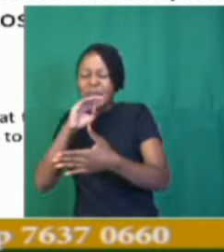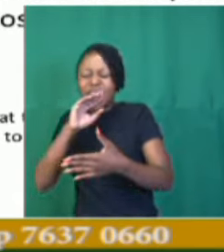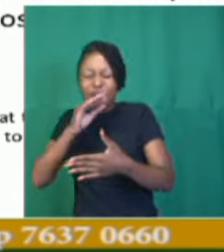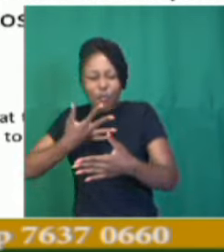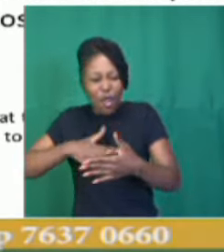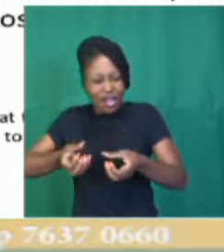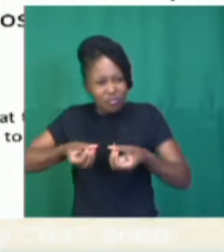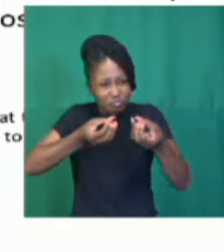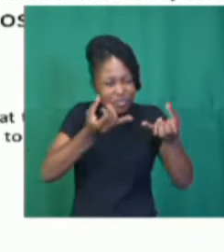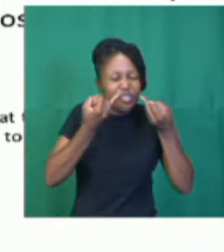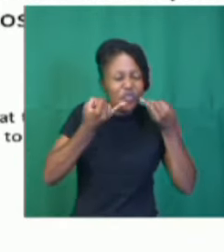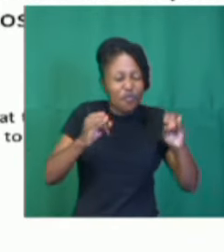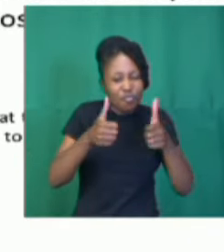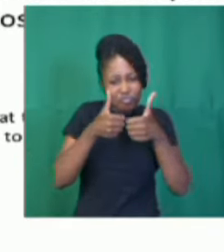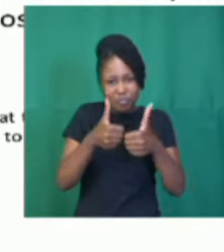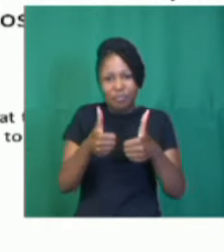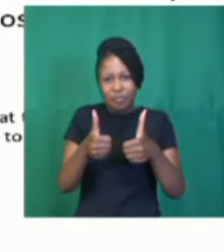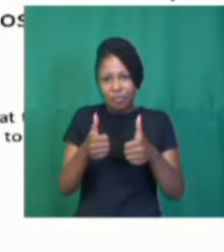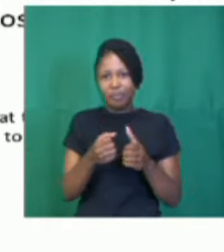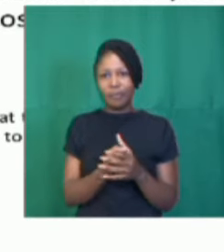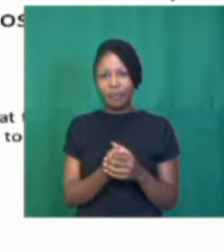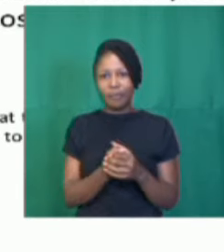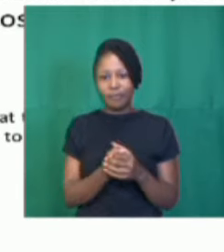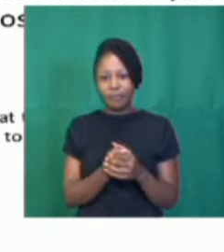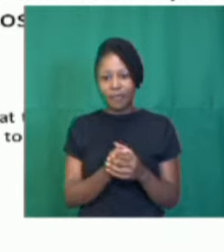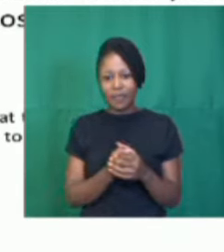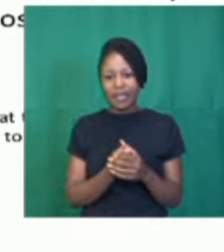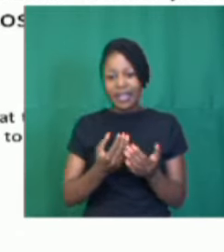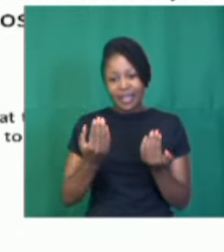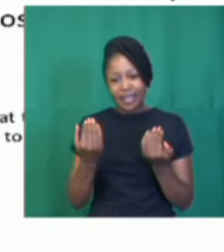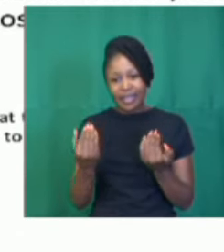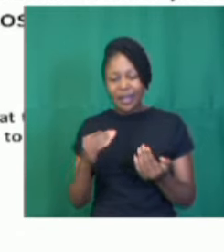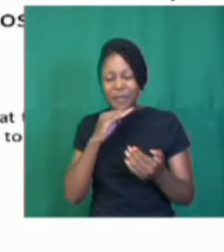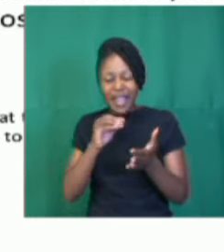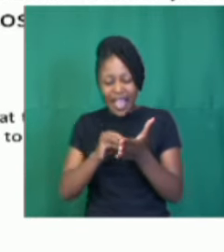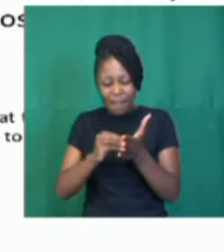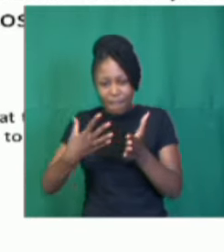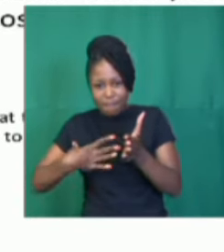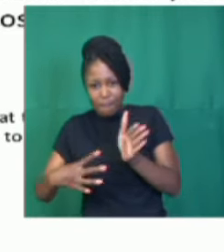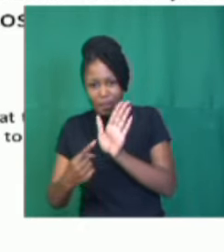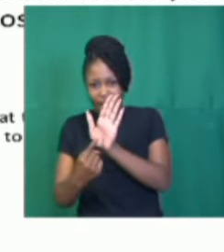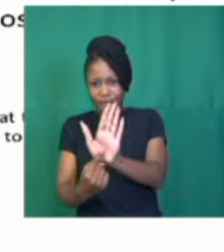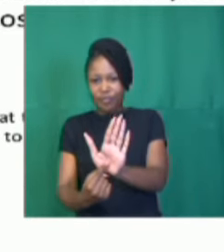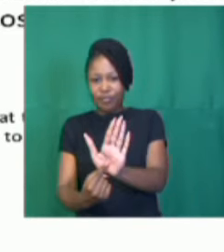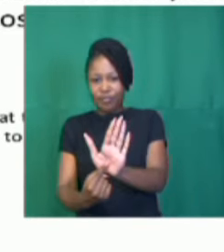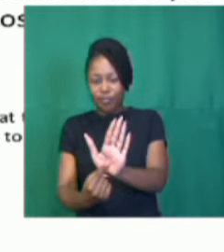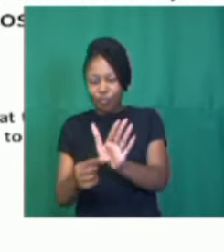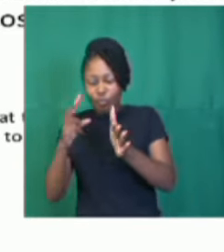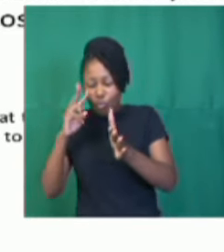appropriate information. I will bring you closer to this example.